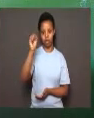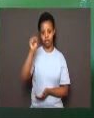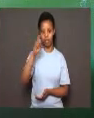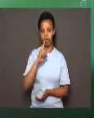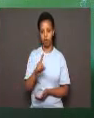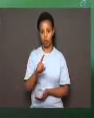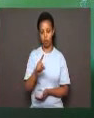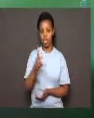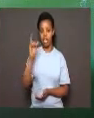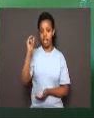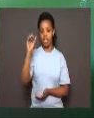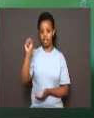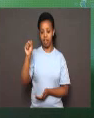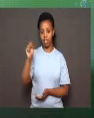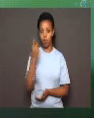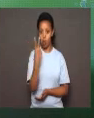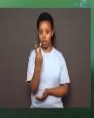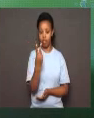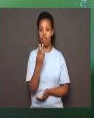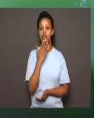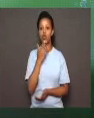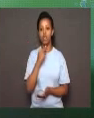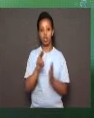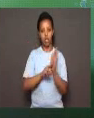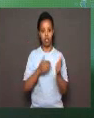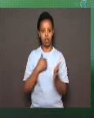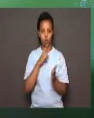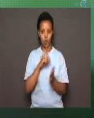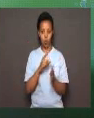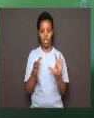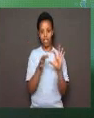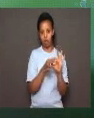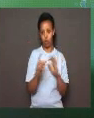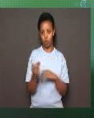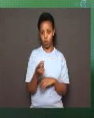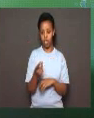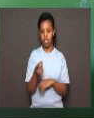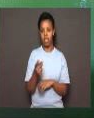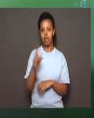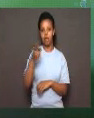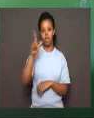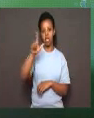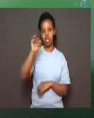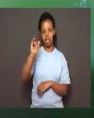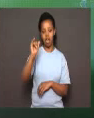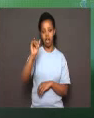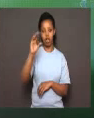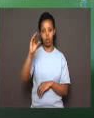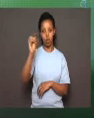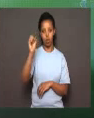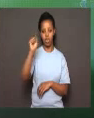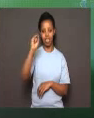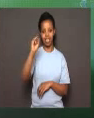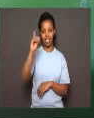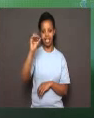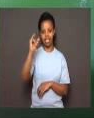Disaccharides are two sugar units bonded together by a glycosidic linkage in a